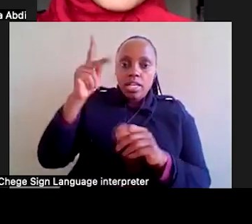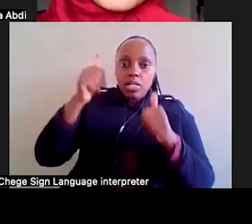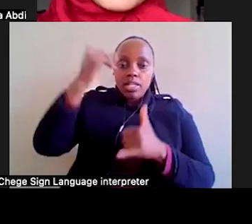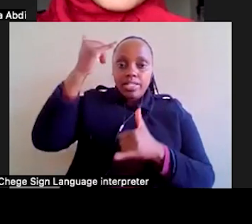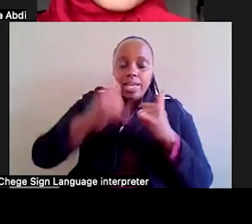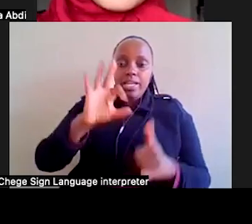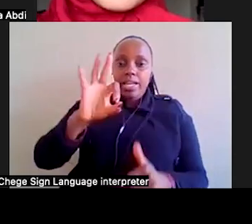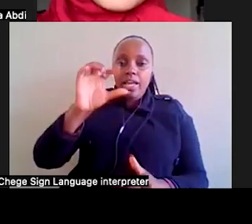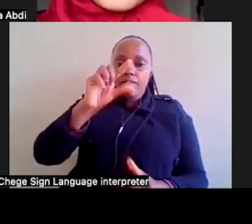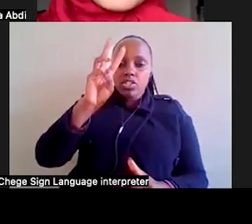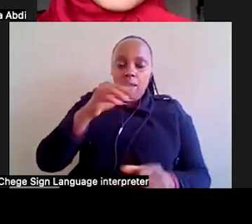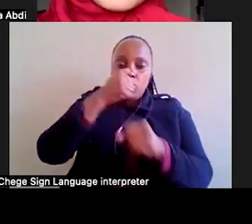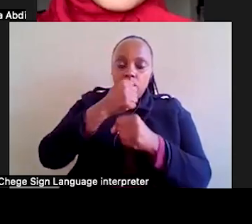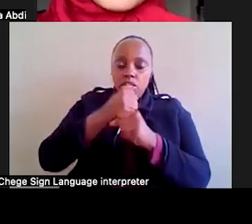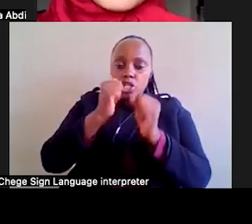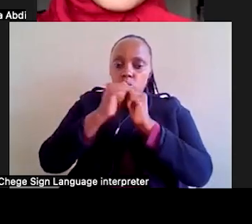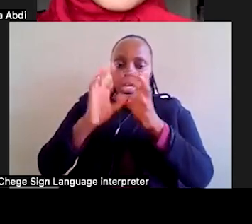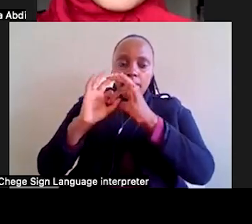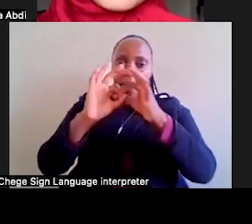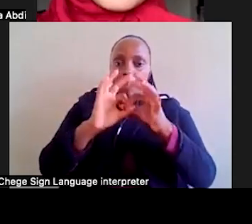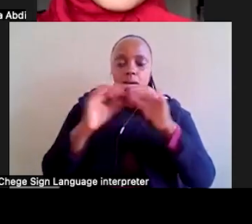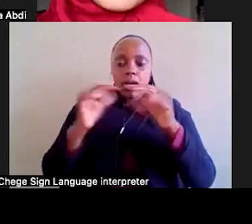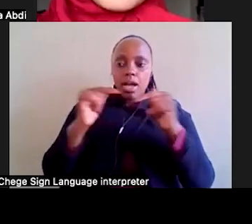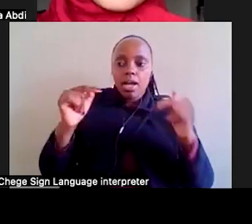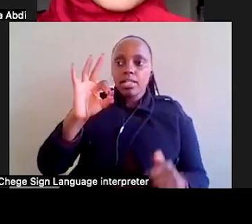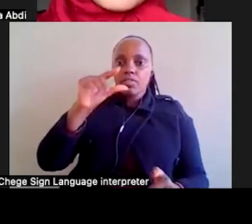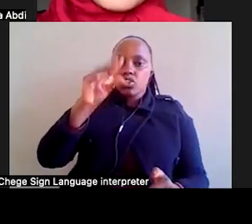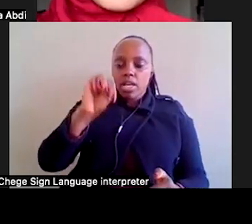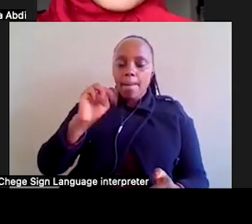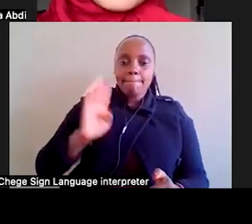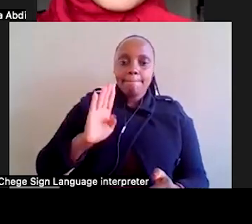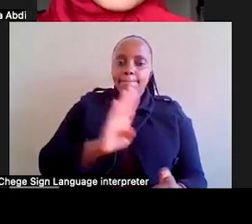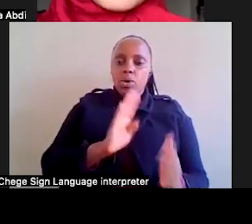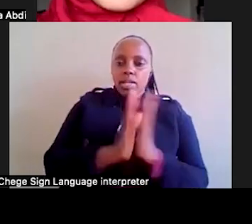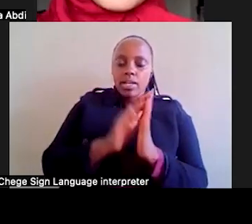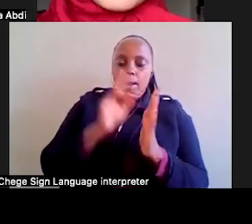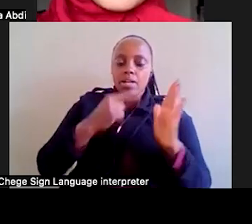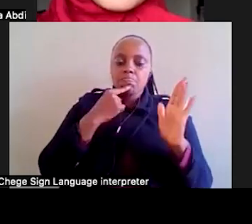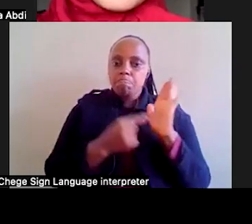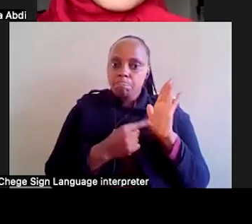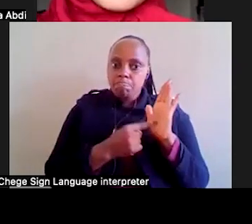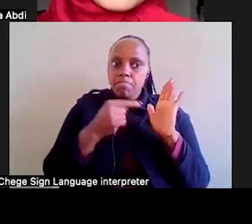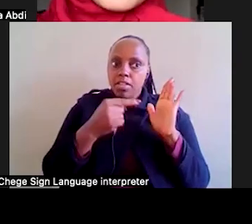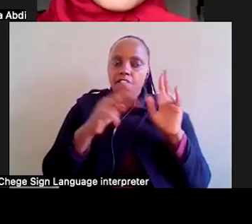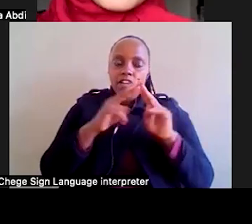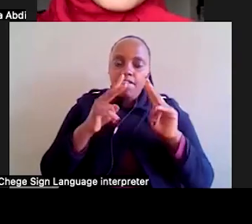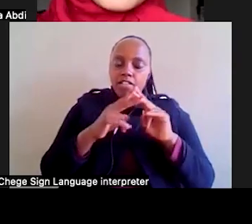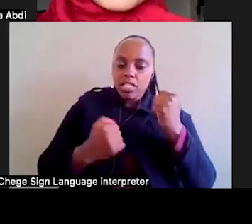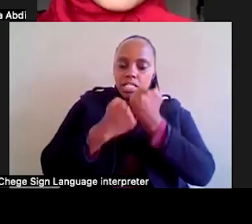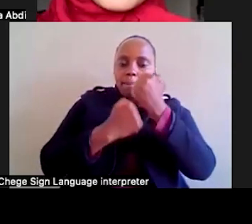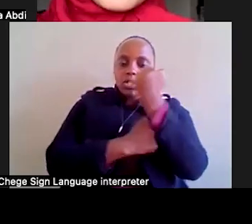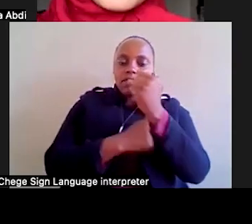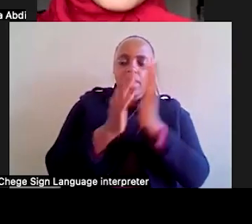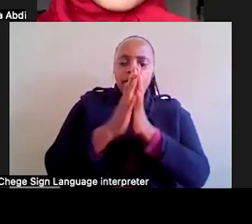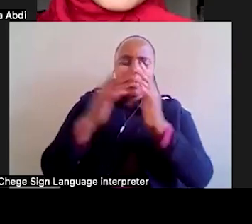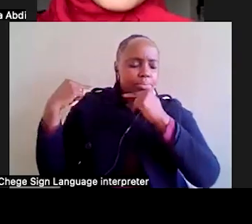FGM. And we did this in collaboration with the anti-FGM board. And I have to point out here that they were very, very supportive. And all along, they